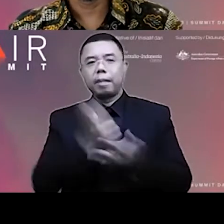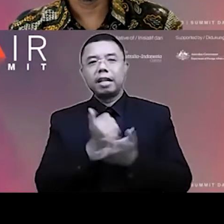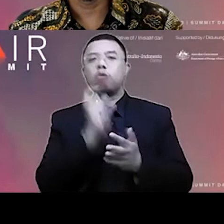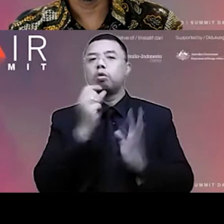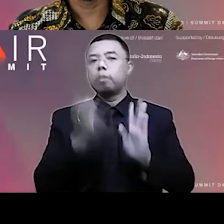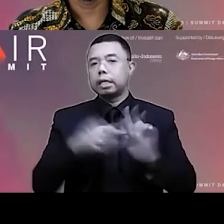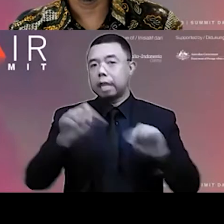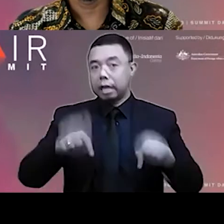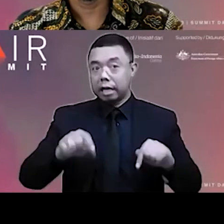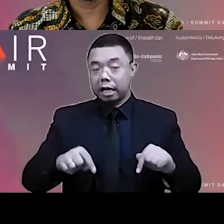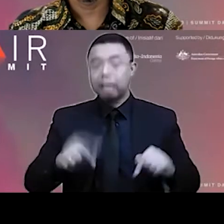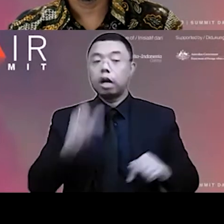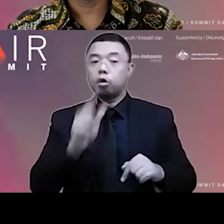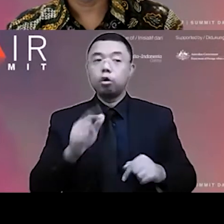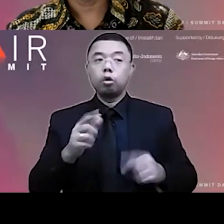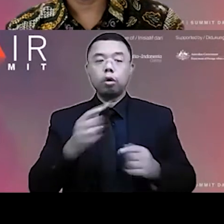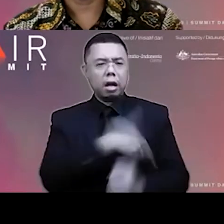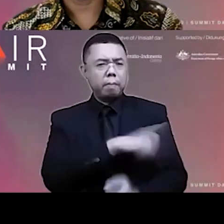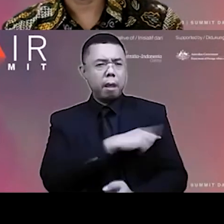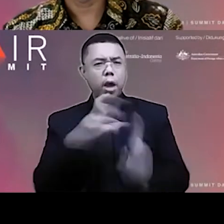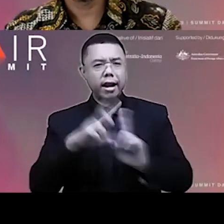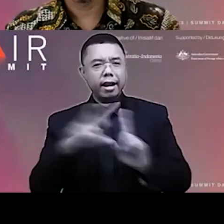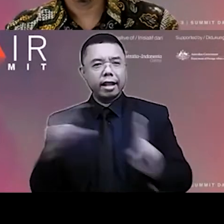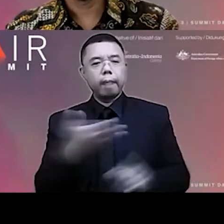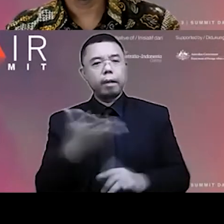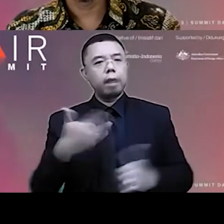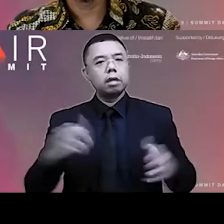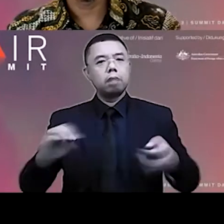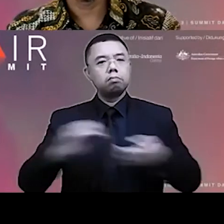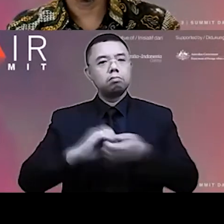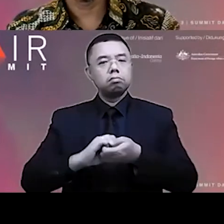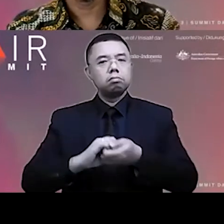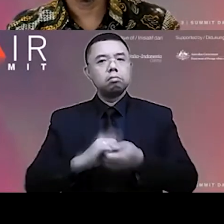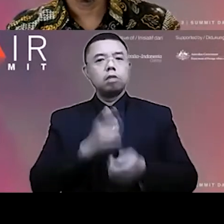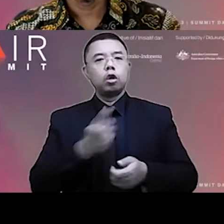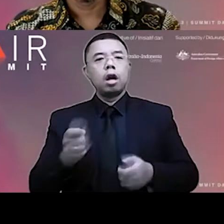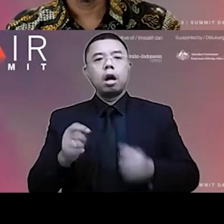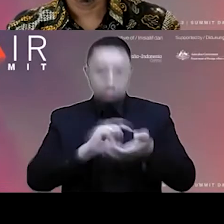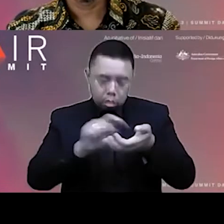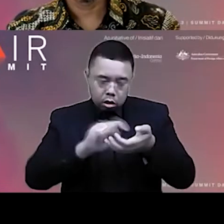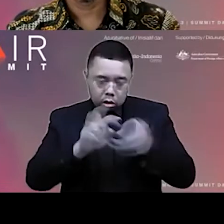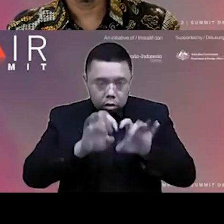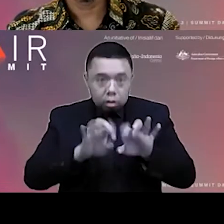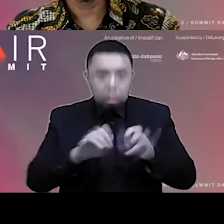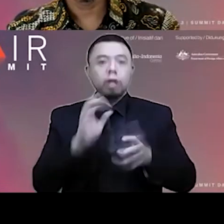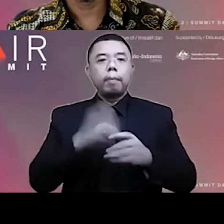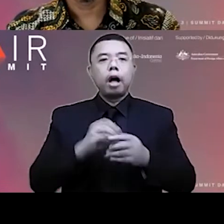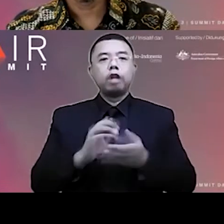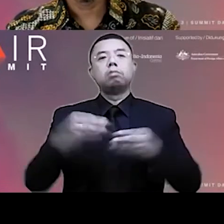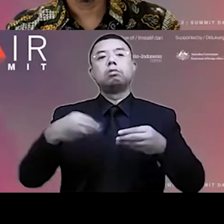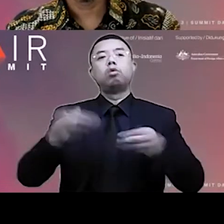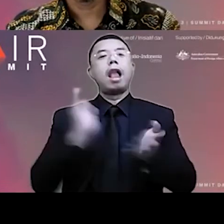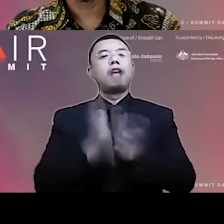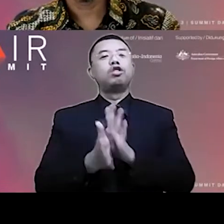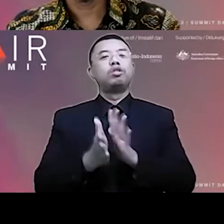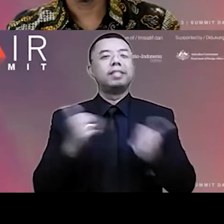work comfortably with the software as well as the hardware. So when there's no tourist around, basically one important thing you can do